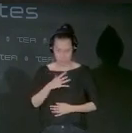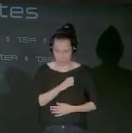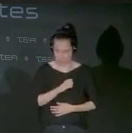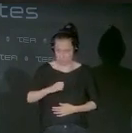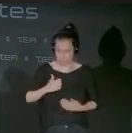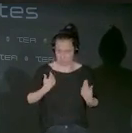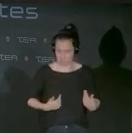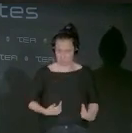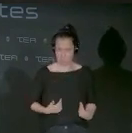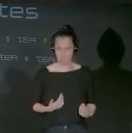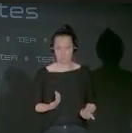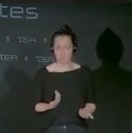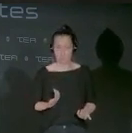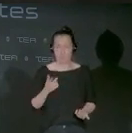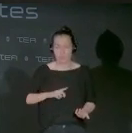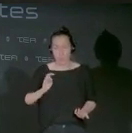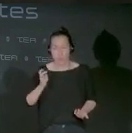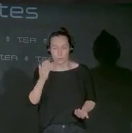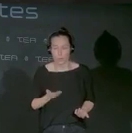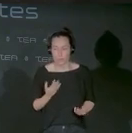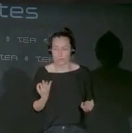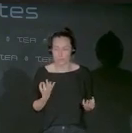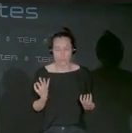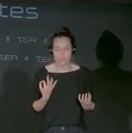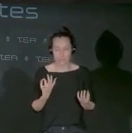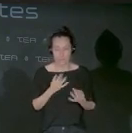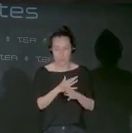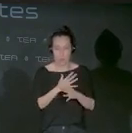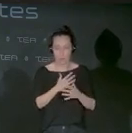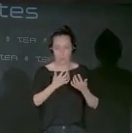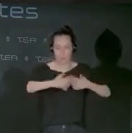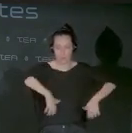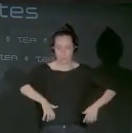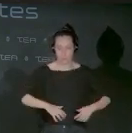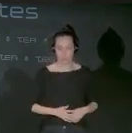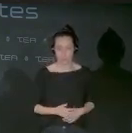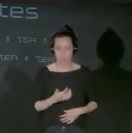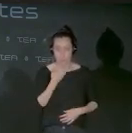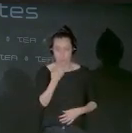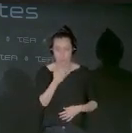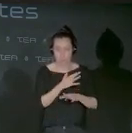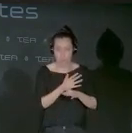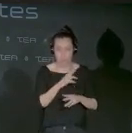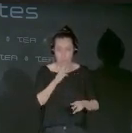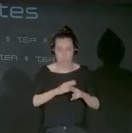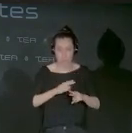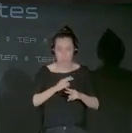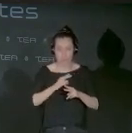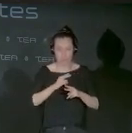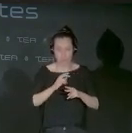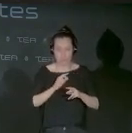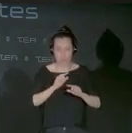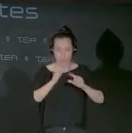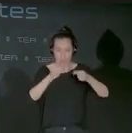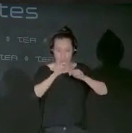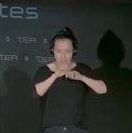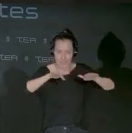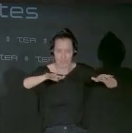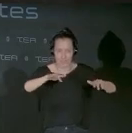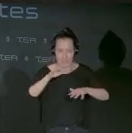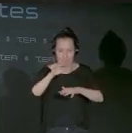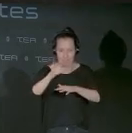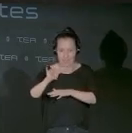that. For society as a whole, I mean, it does offer many things to individuals, because if you're trapped